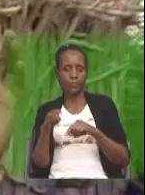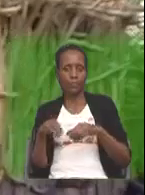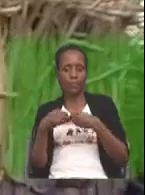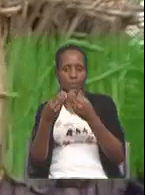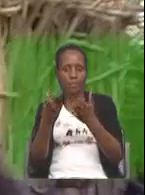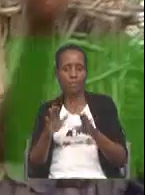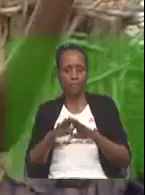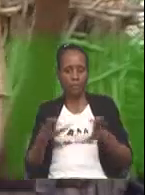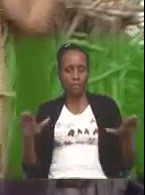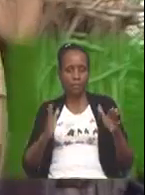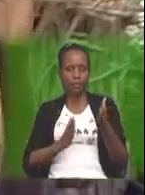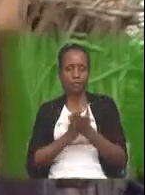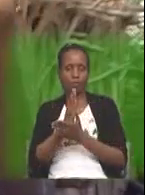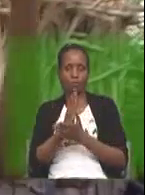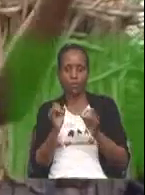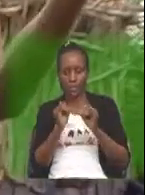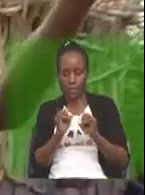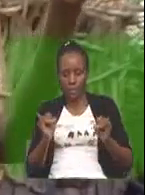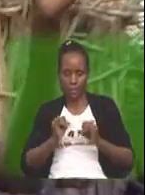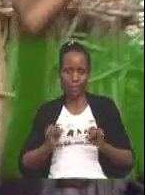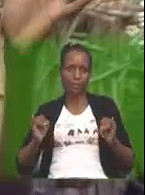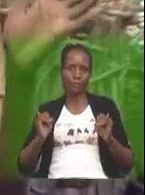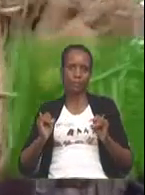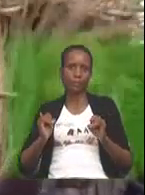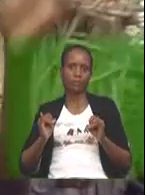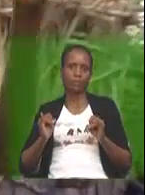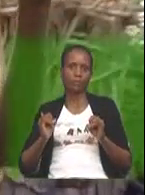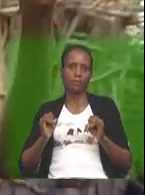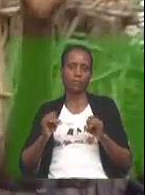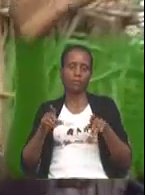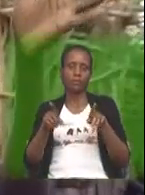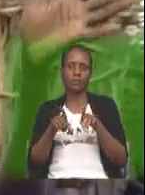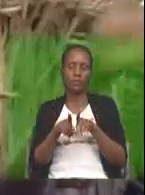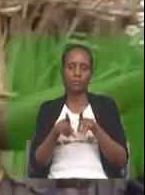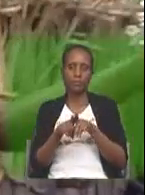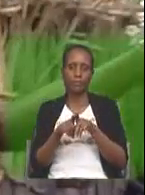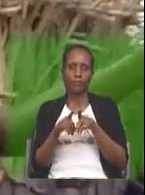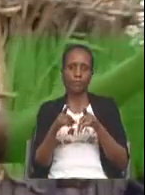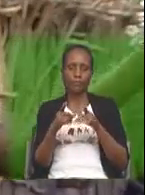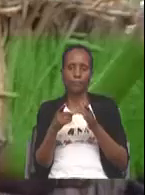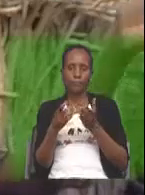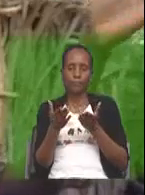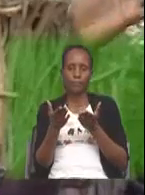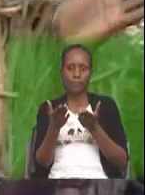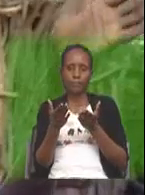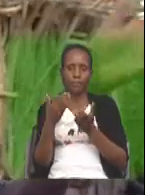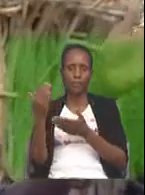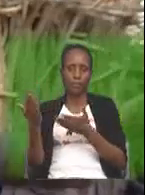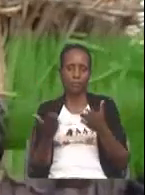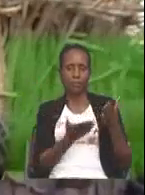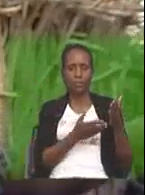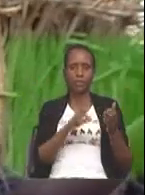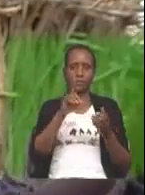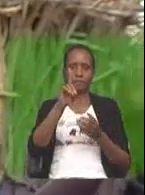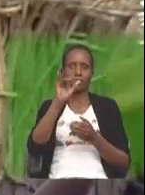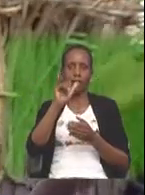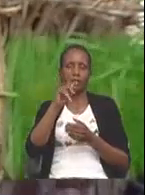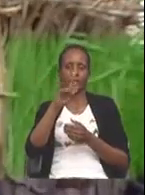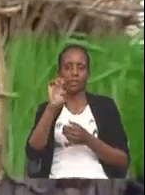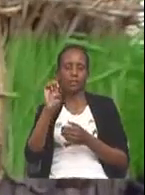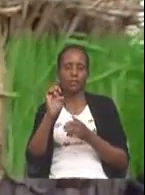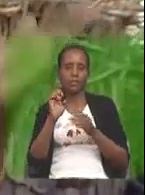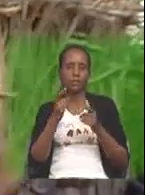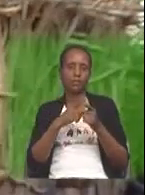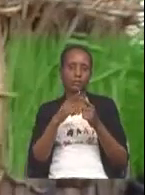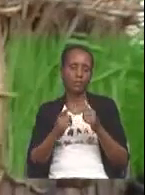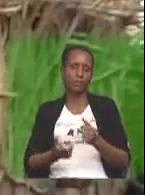wakaturudishia ile mashamba kwa kufagia, hata huko kwa intake vile mlikuwa mmetembea, akaweka dike na